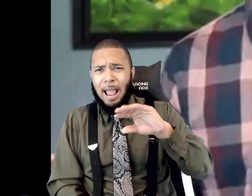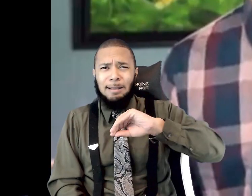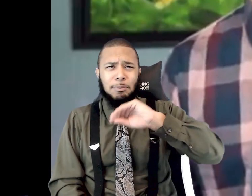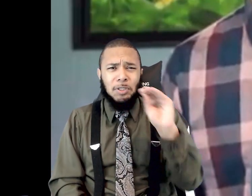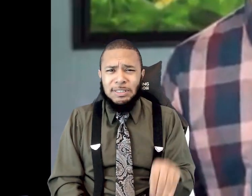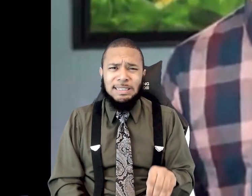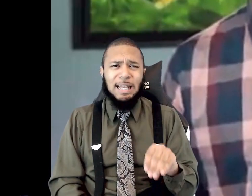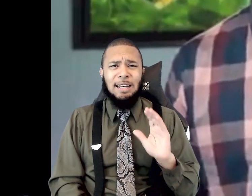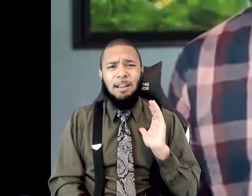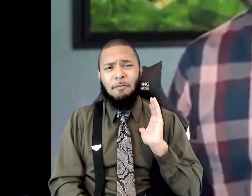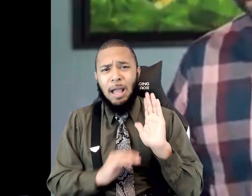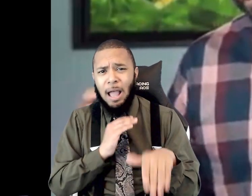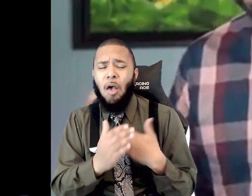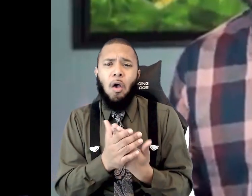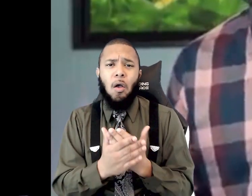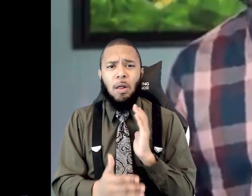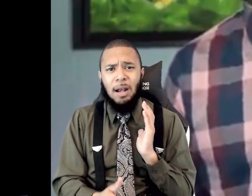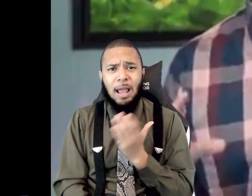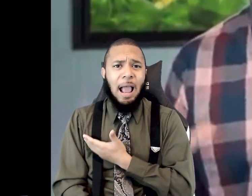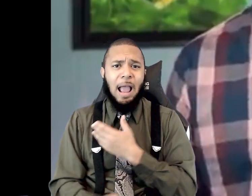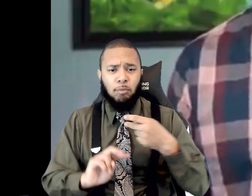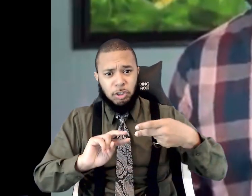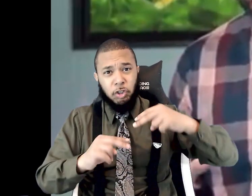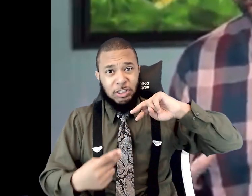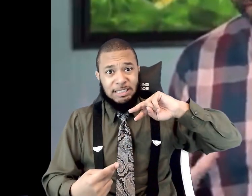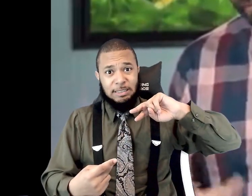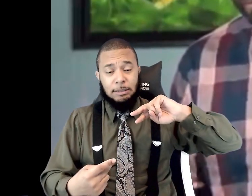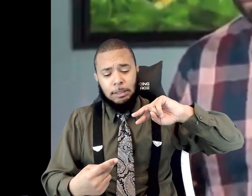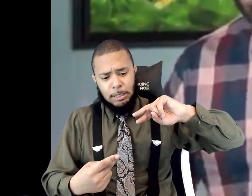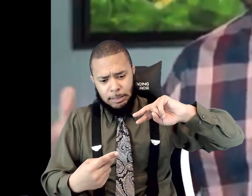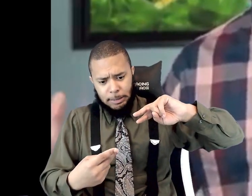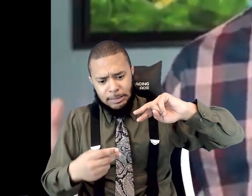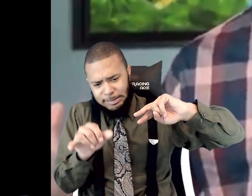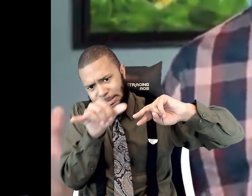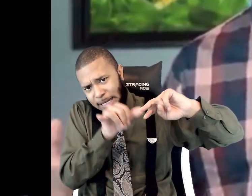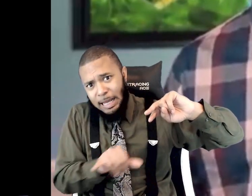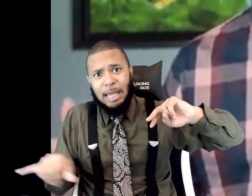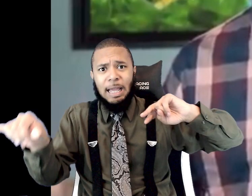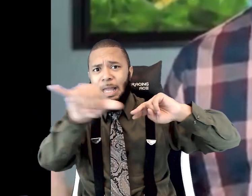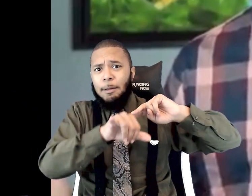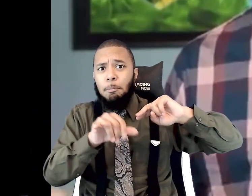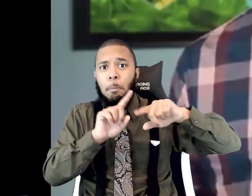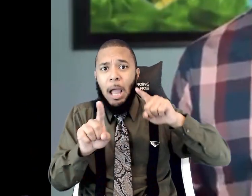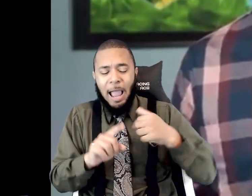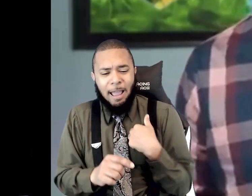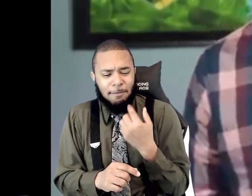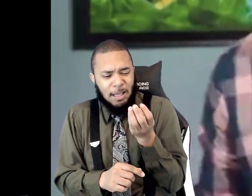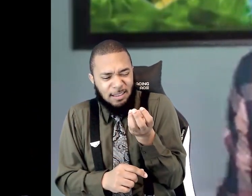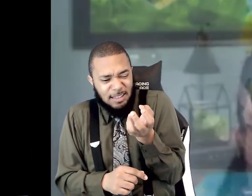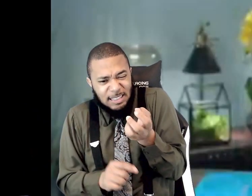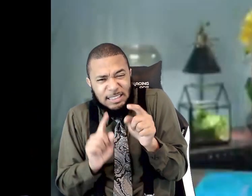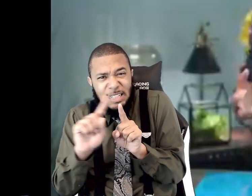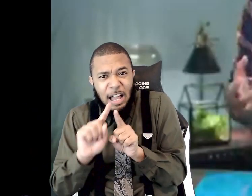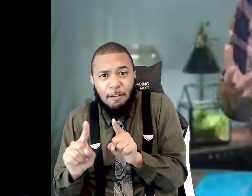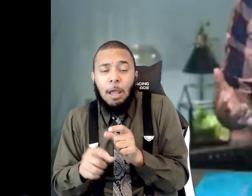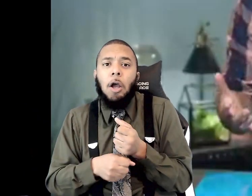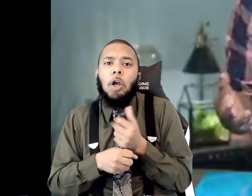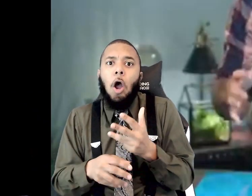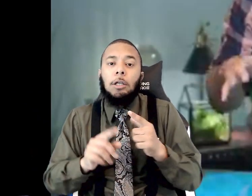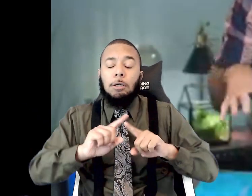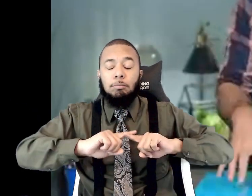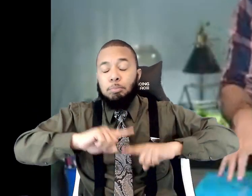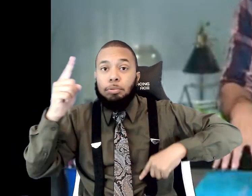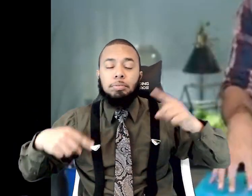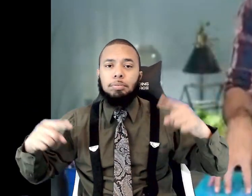99.9% of our genes are the same, but just those subtle little differences, which creates a huge variance within our population. And as we've